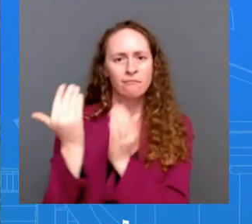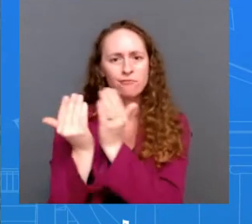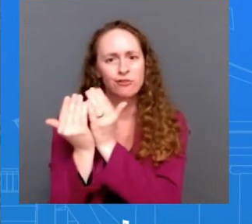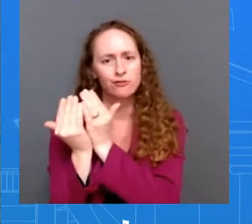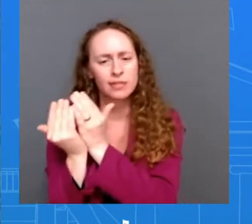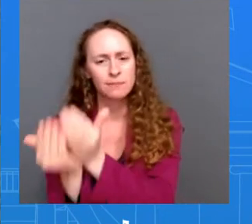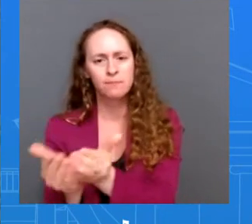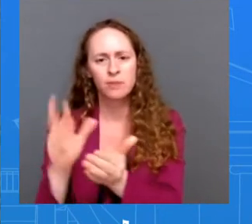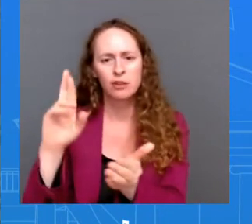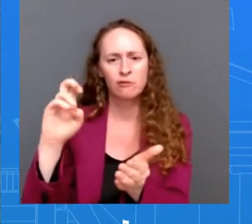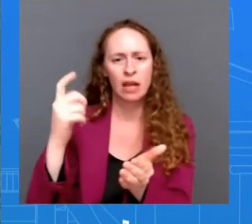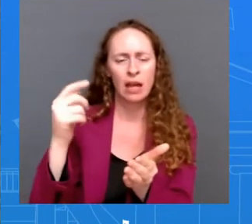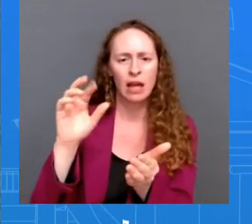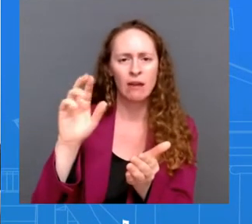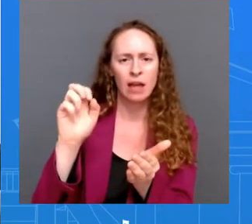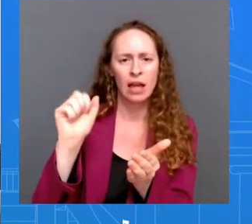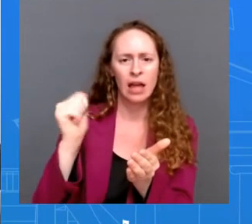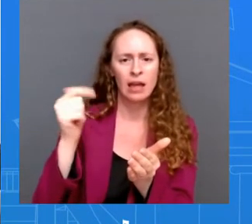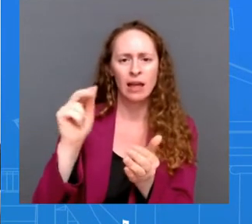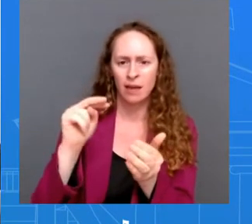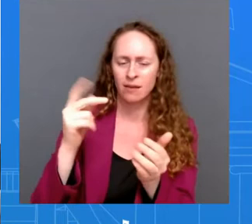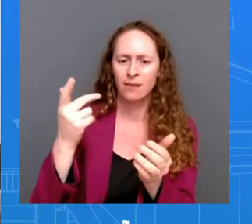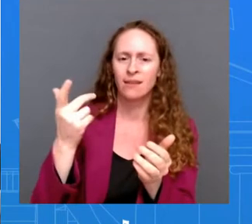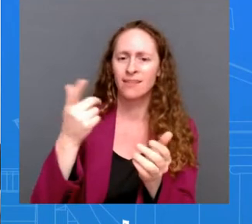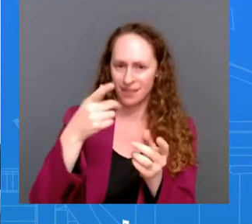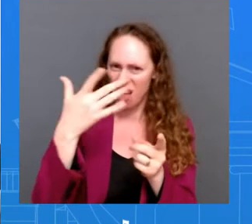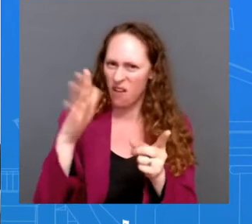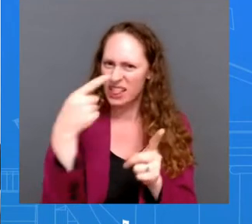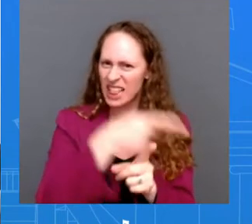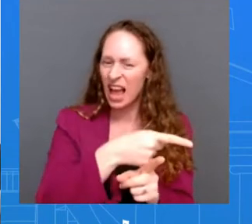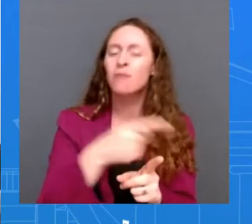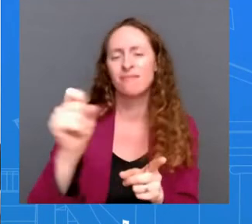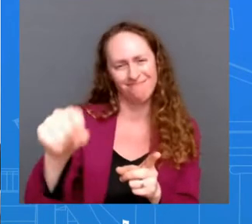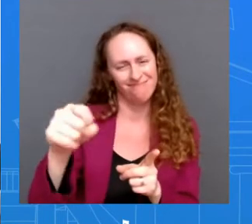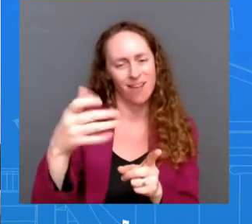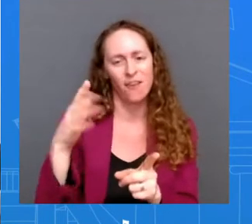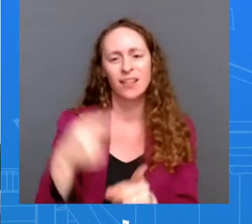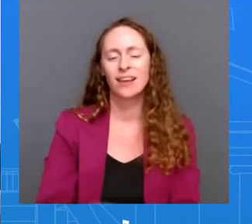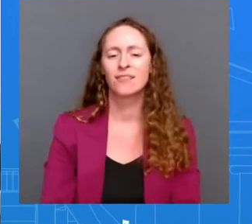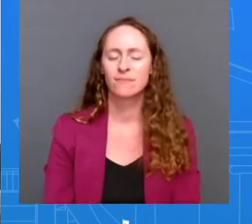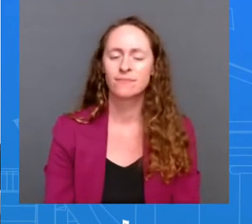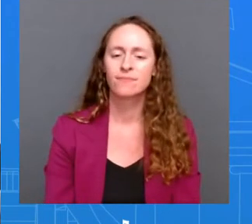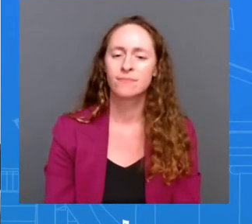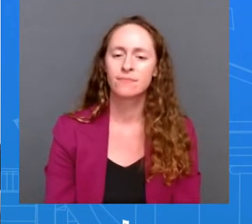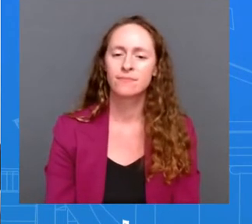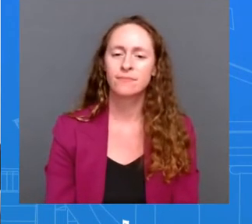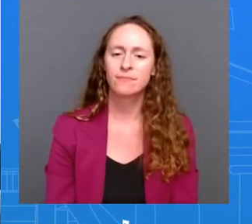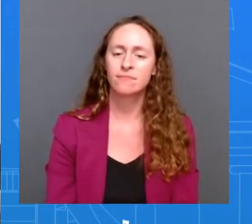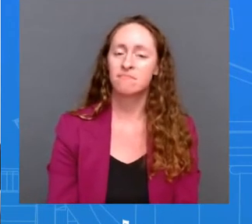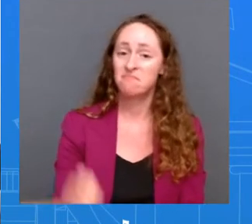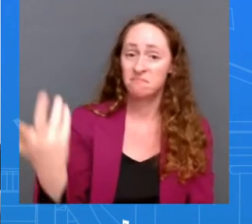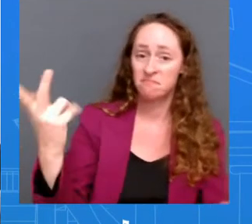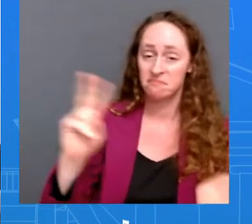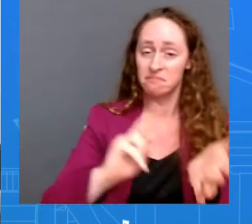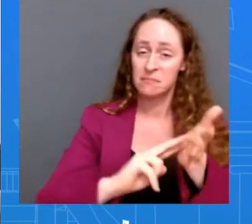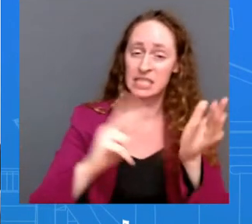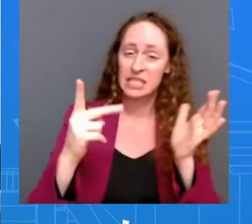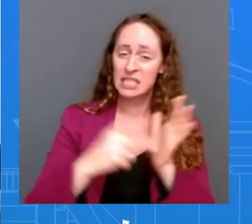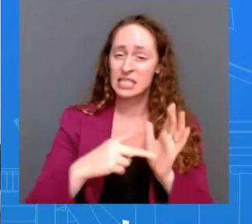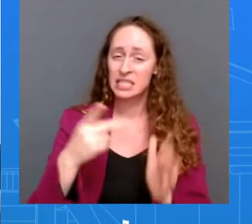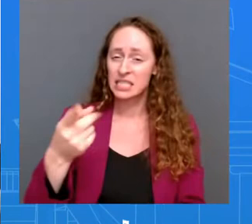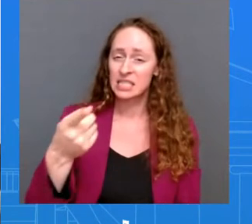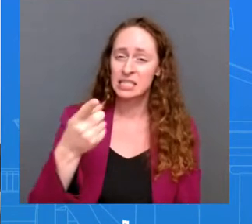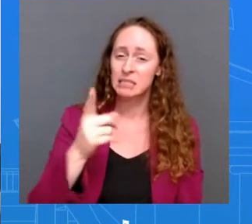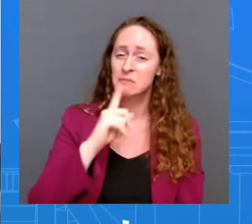that I assume that's also part of keeping shipping routes and open and safe I understand that the